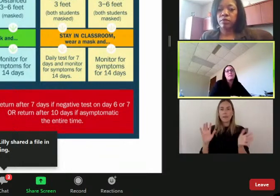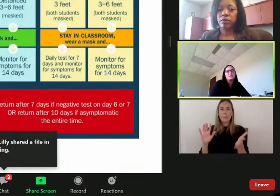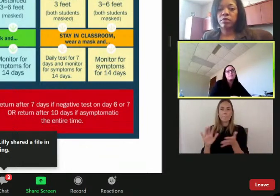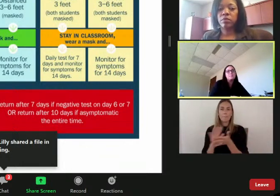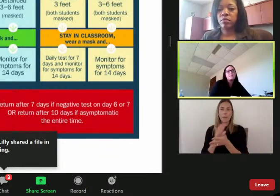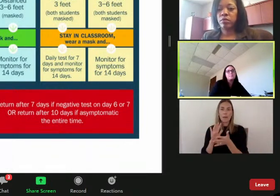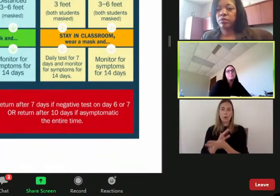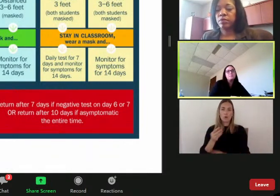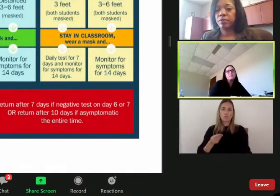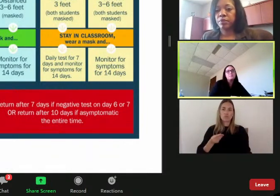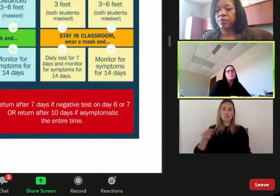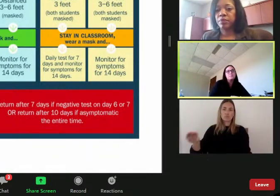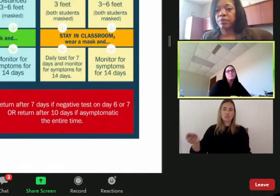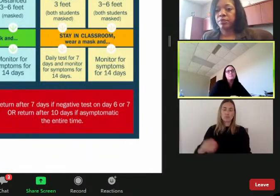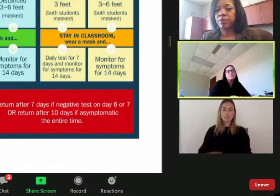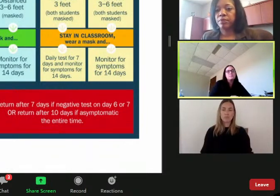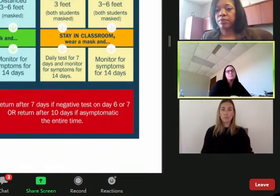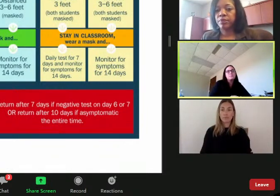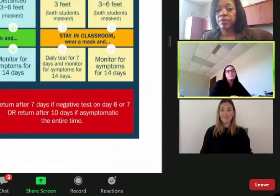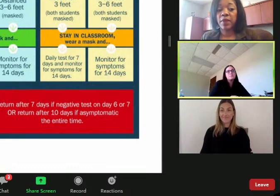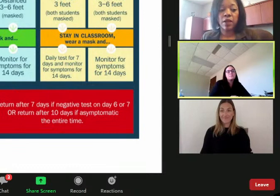with the families.